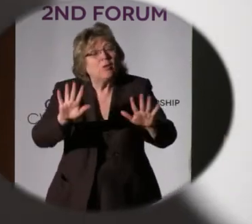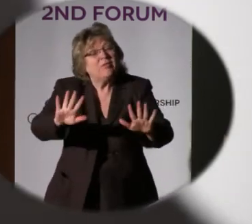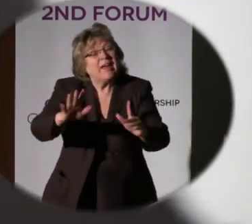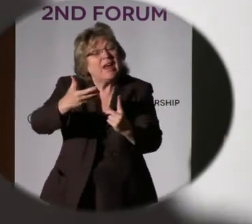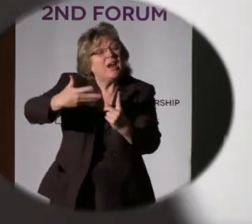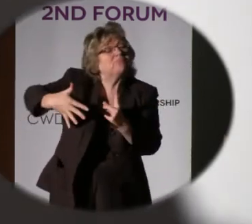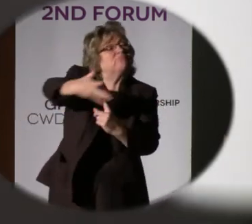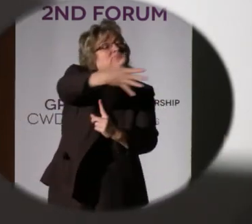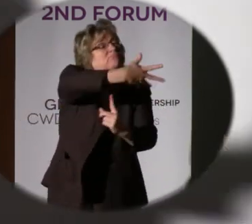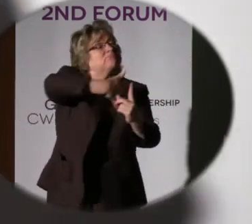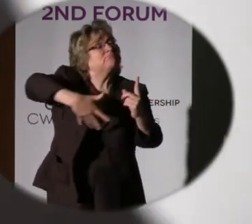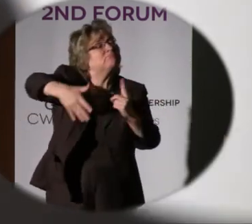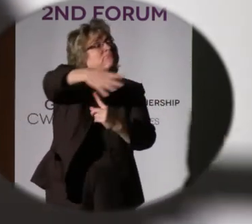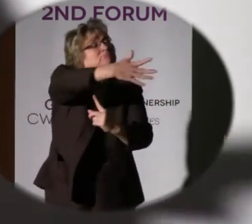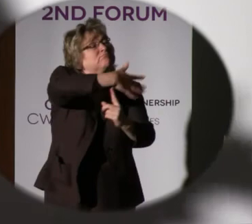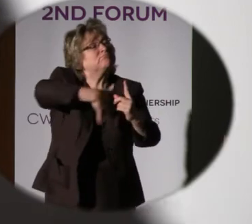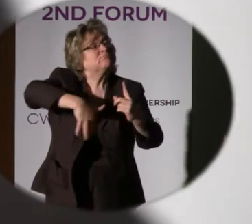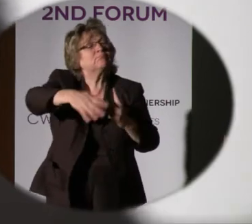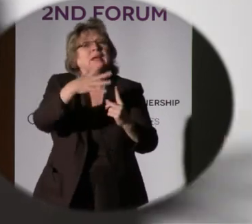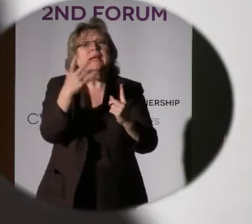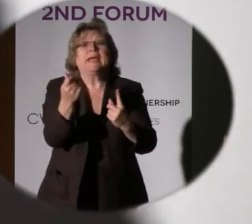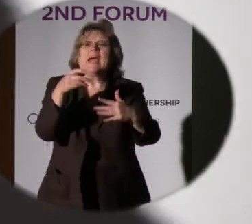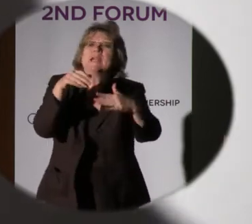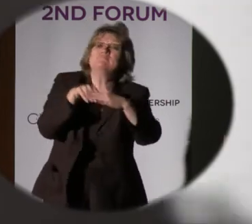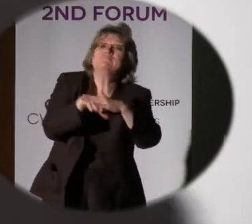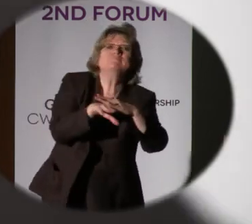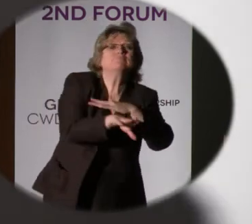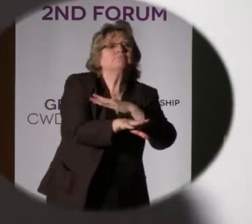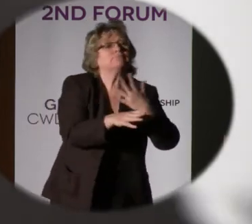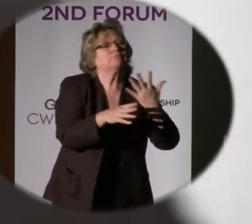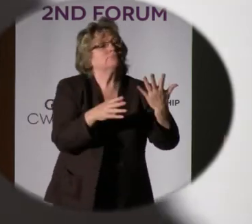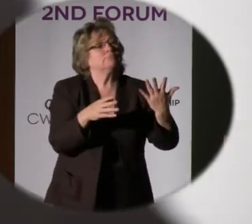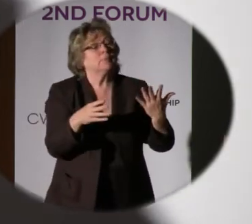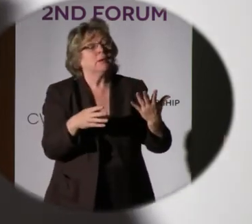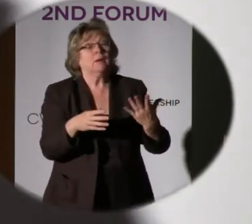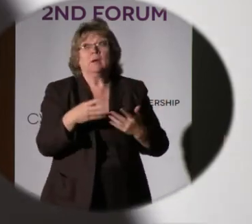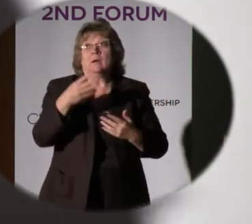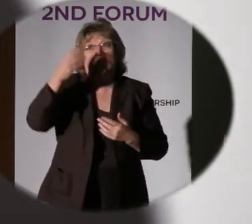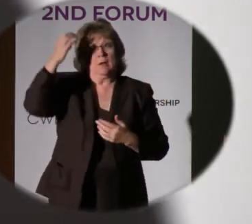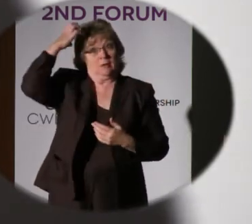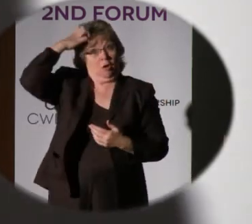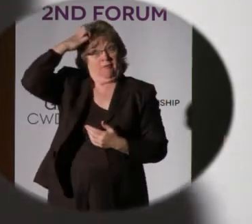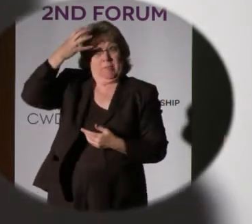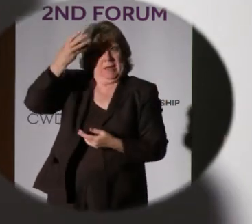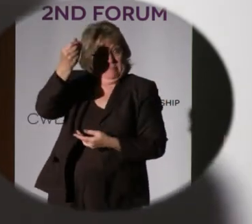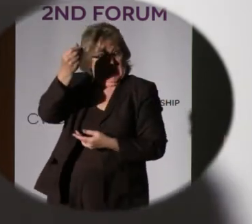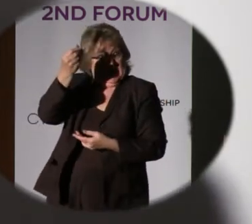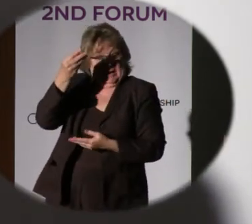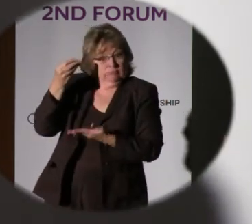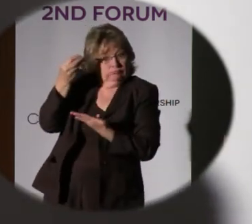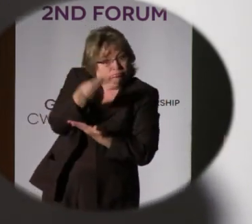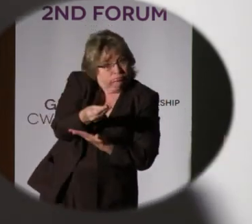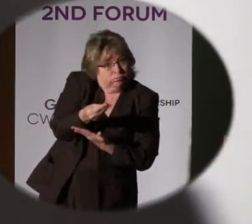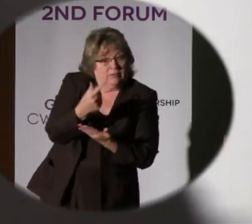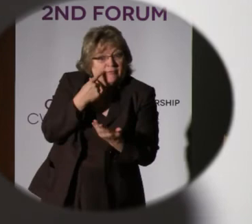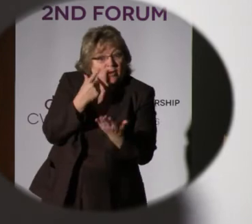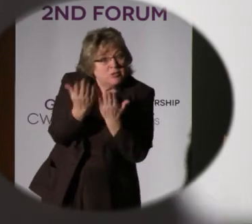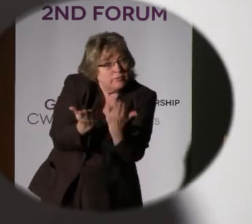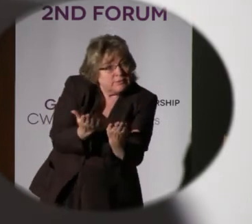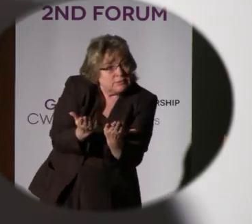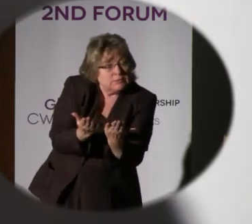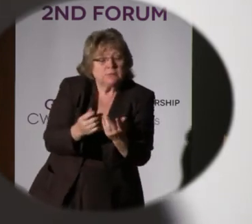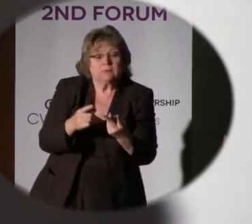with disability, to ensure social security for children, such as food, housing,